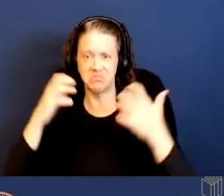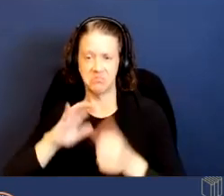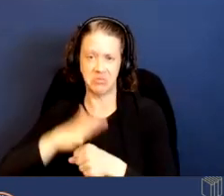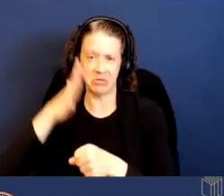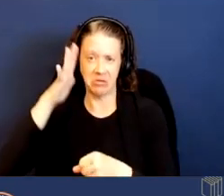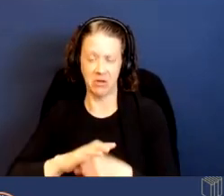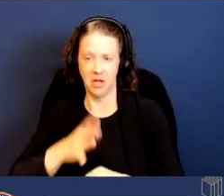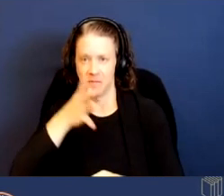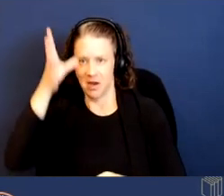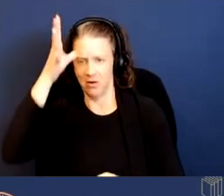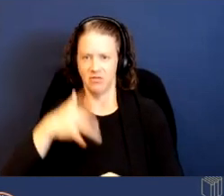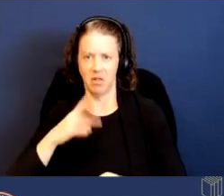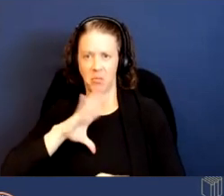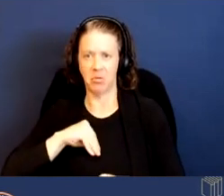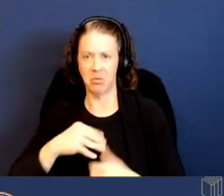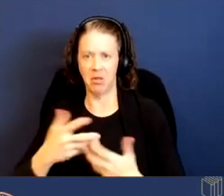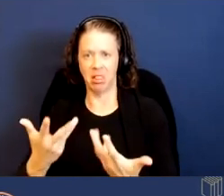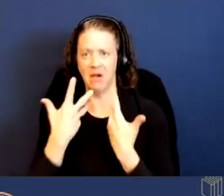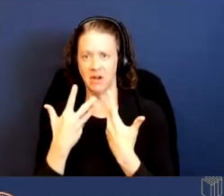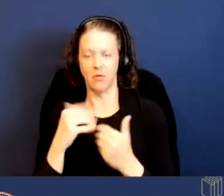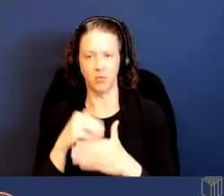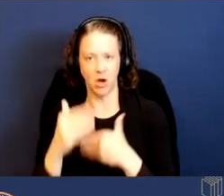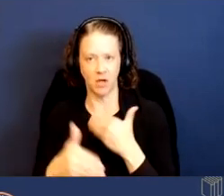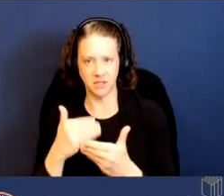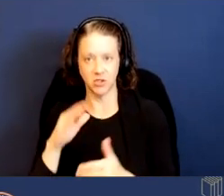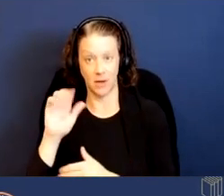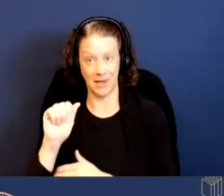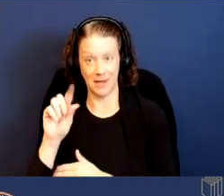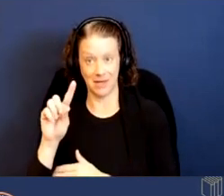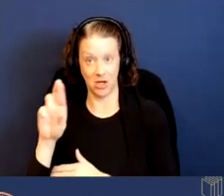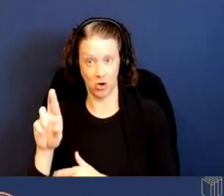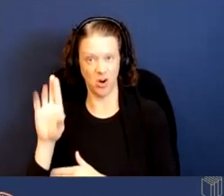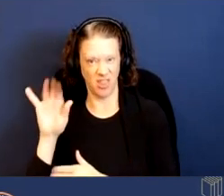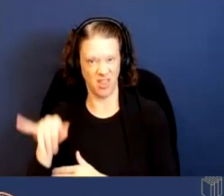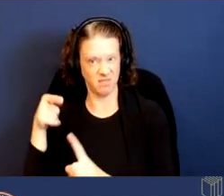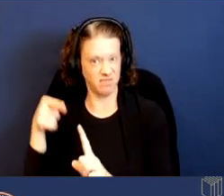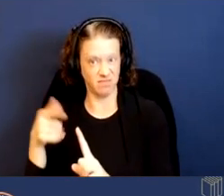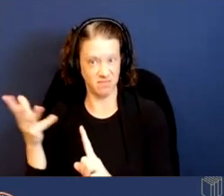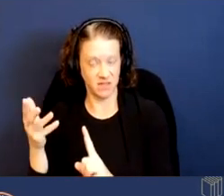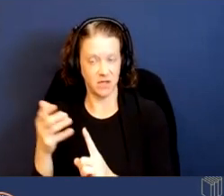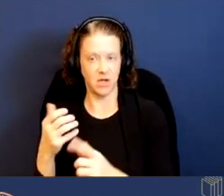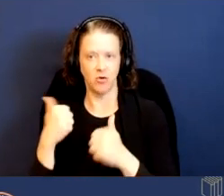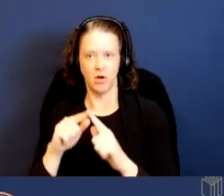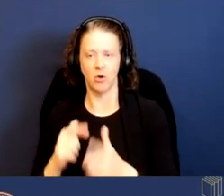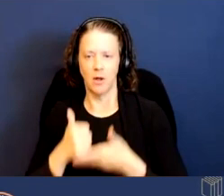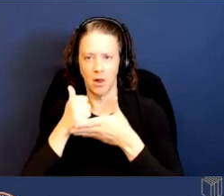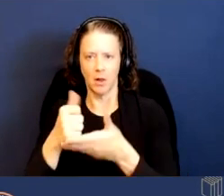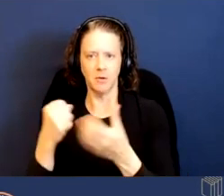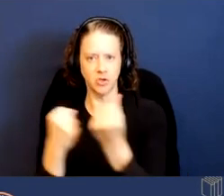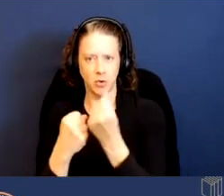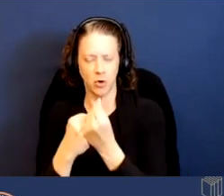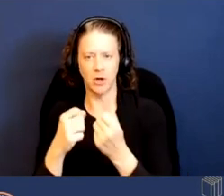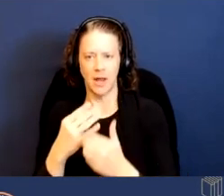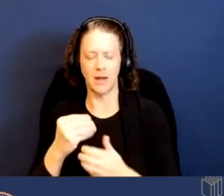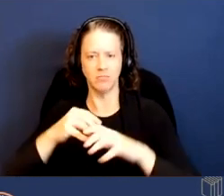parents feeling left out of the process. And so ADR is really meant to help support and really proactively, I